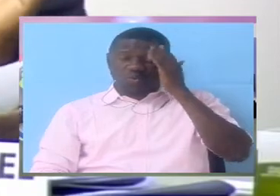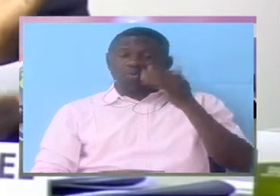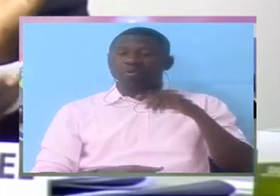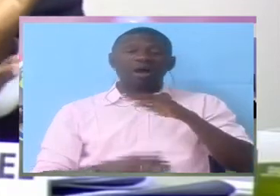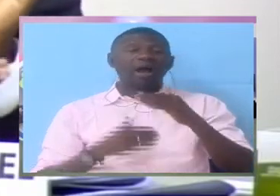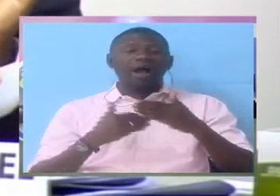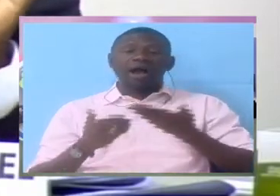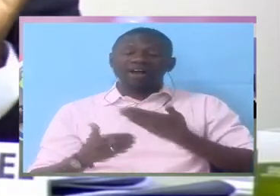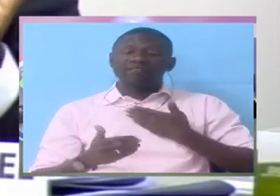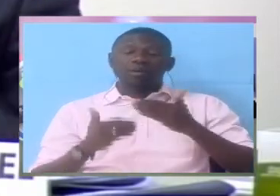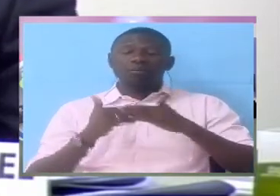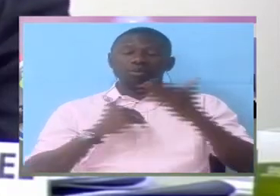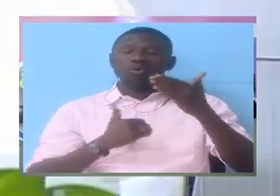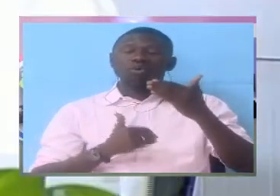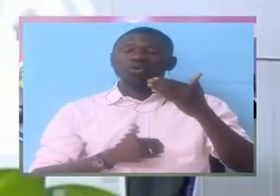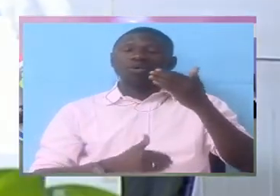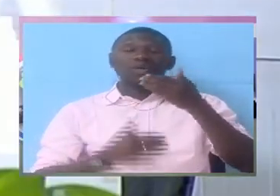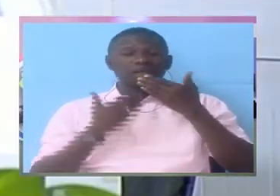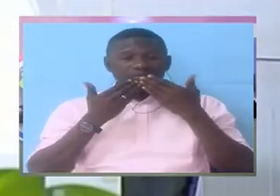the